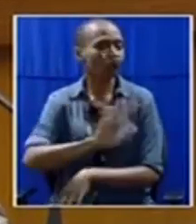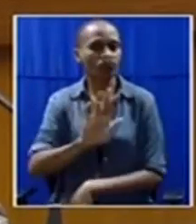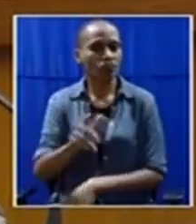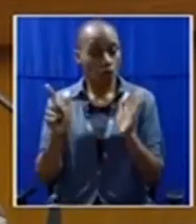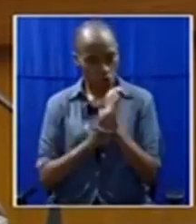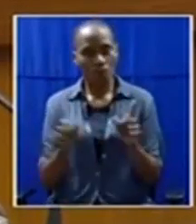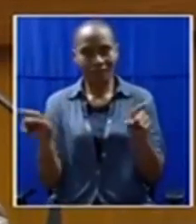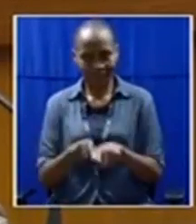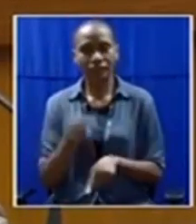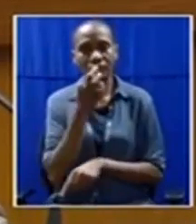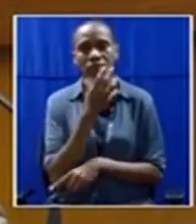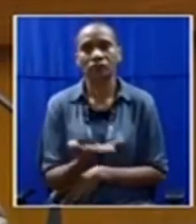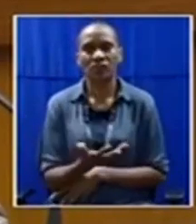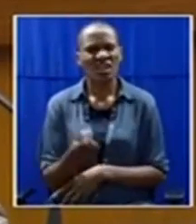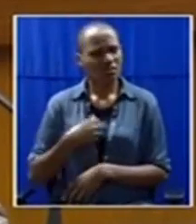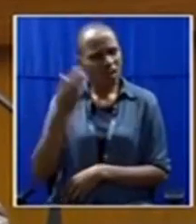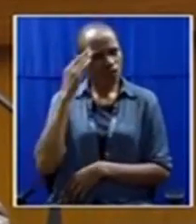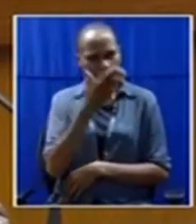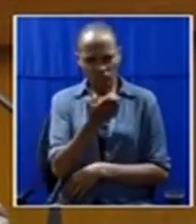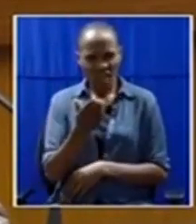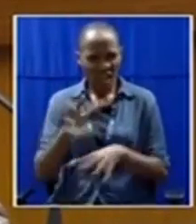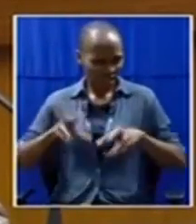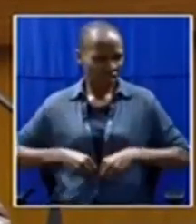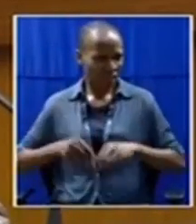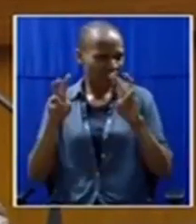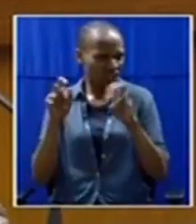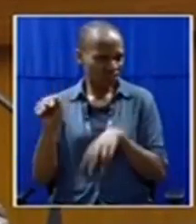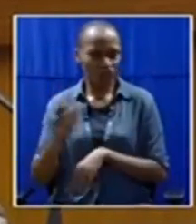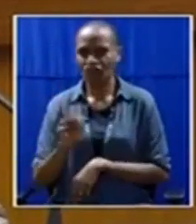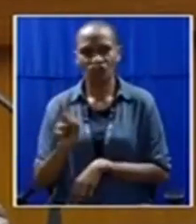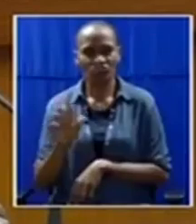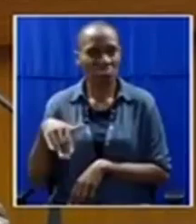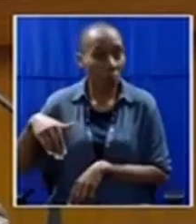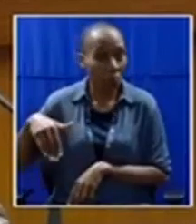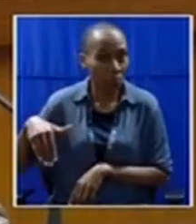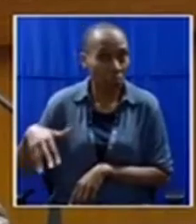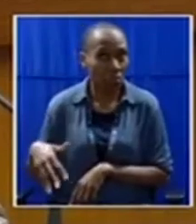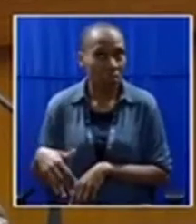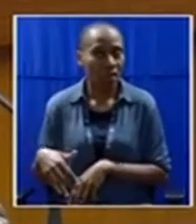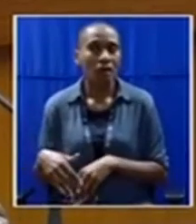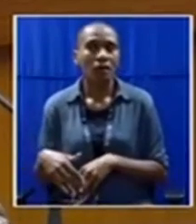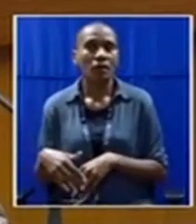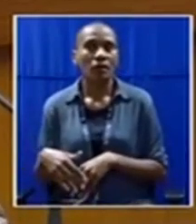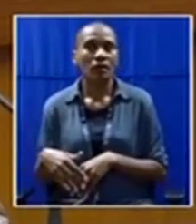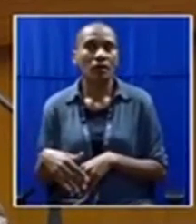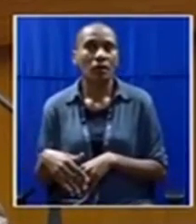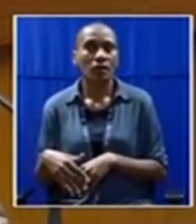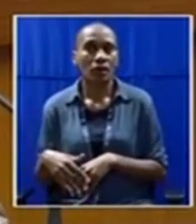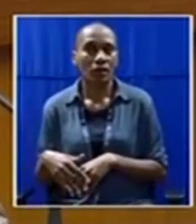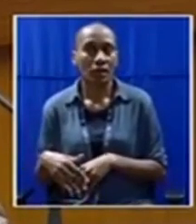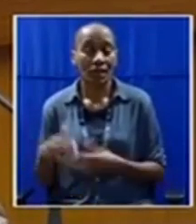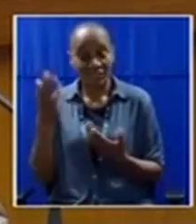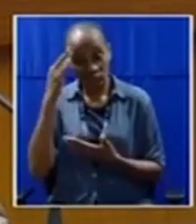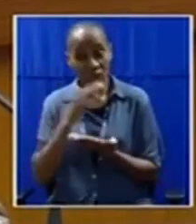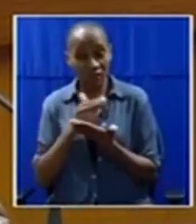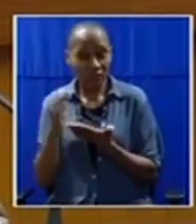that that issue has not quite settled, very, very firmly in the minds of